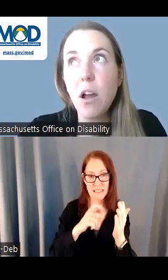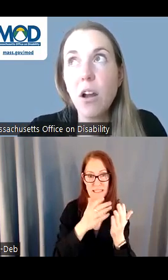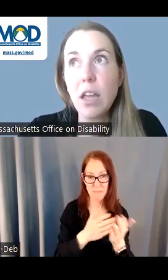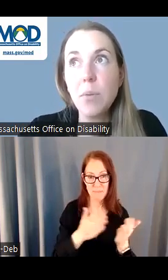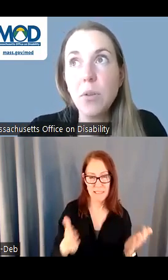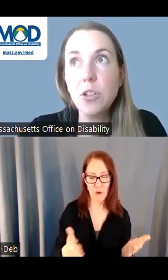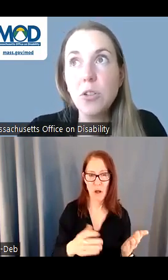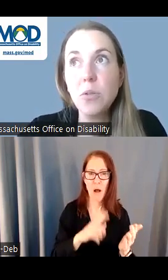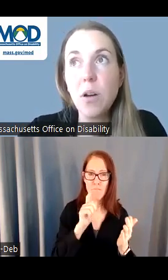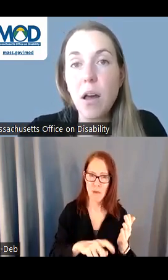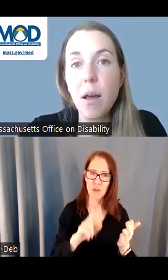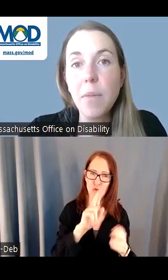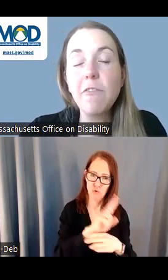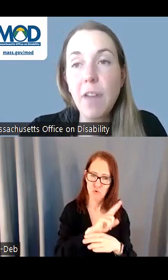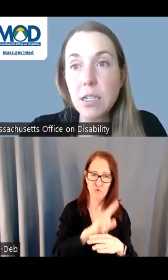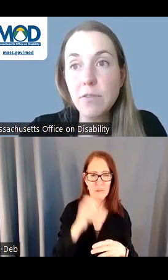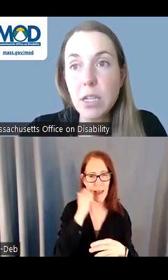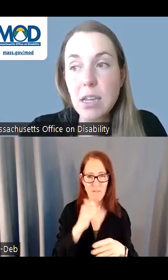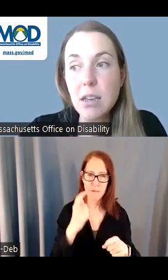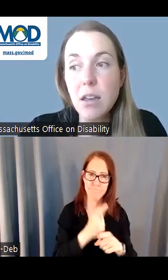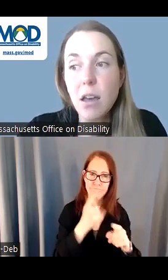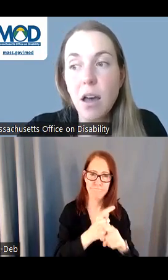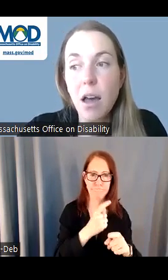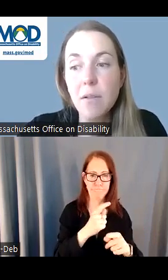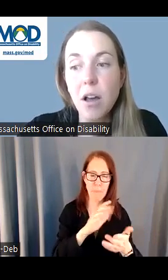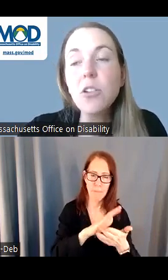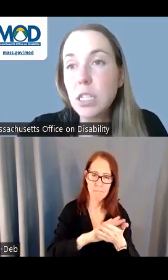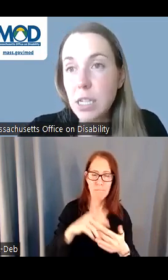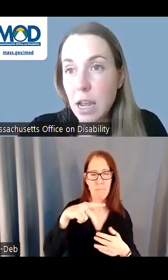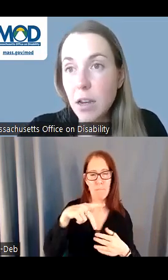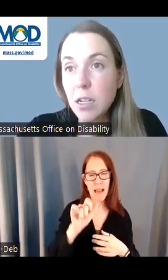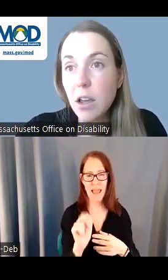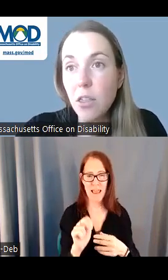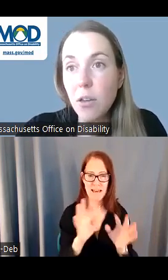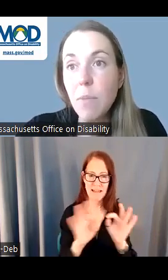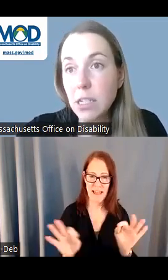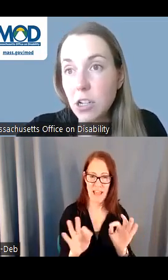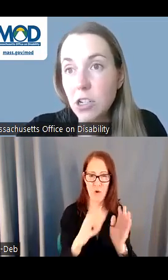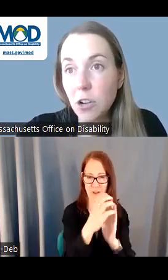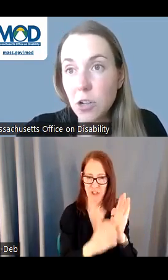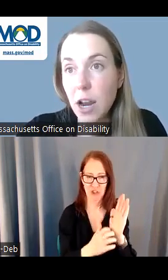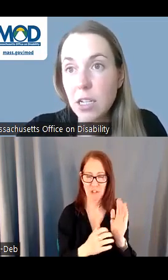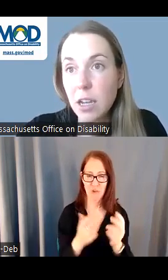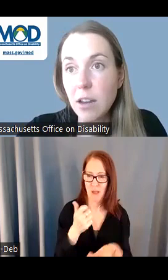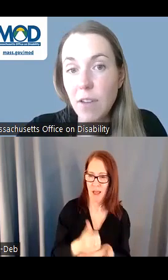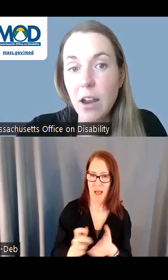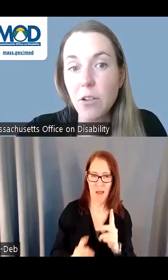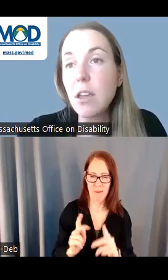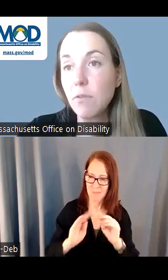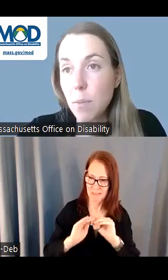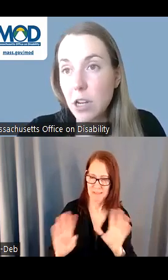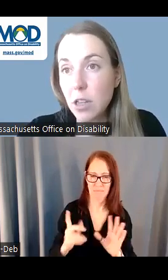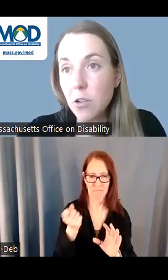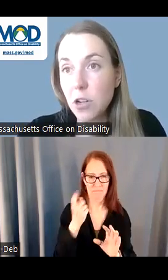people are able to effectively understand the message that you're trying to convey